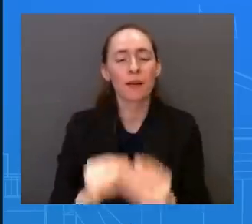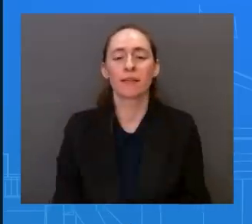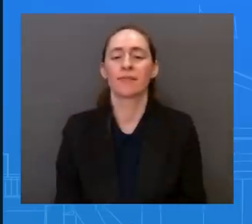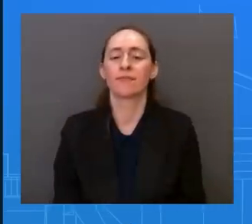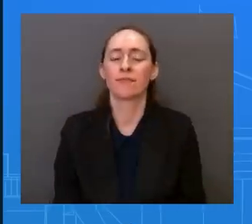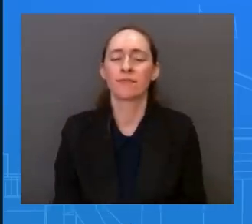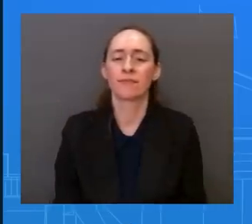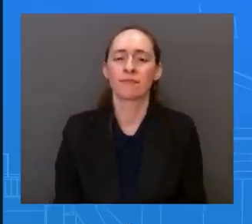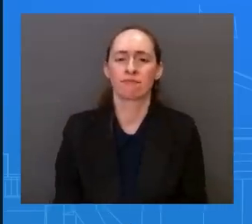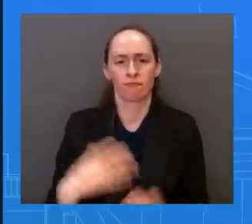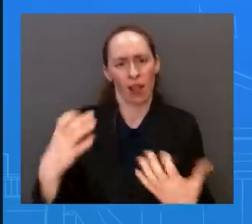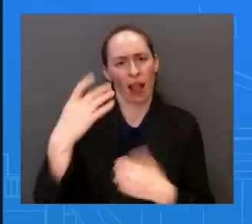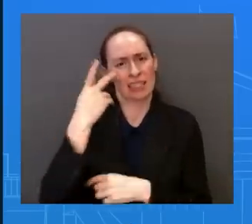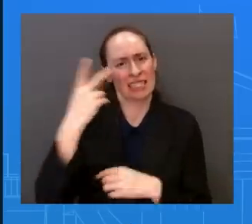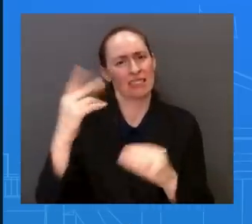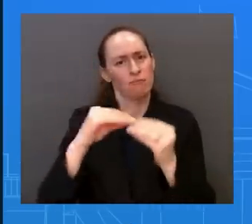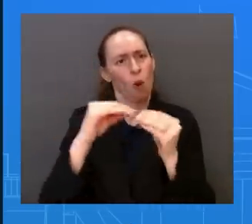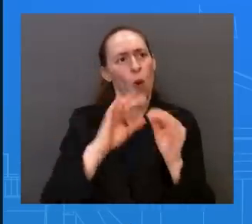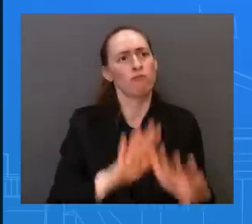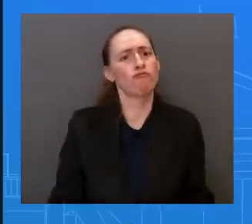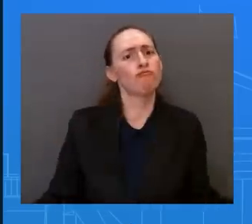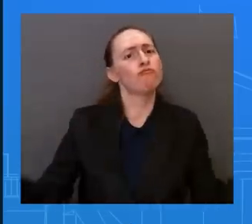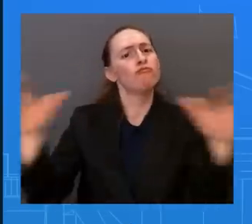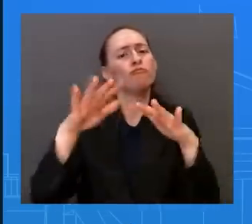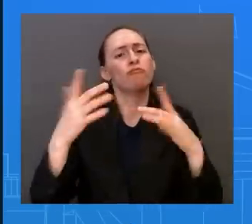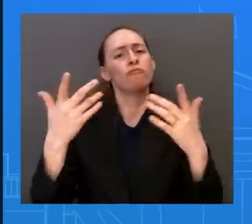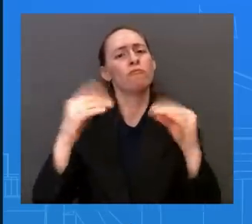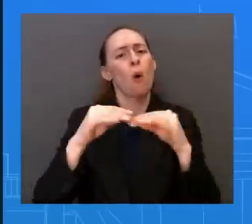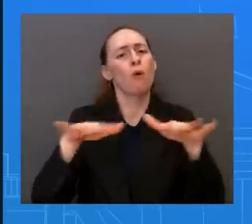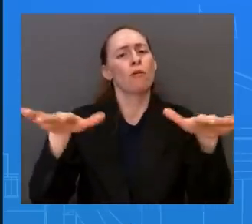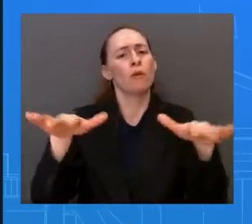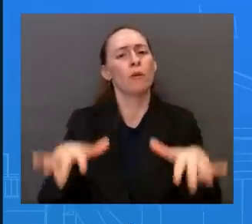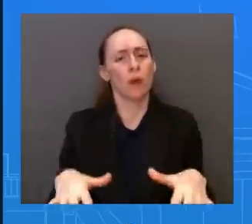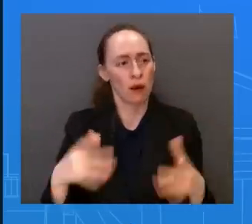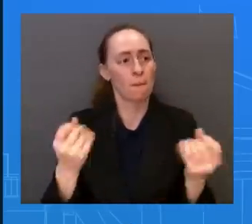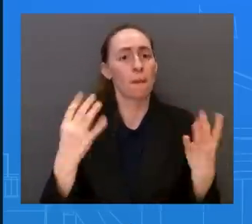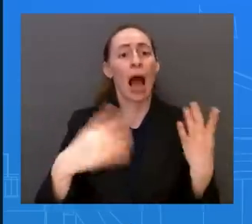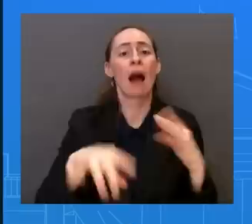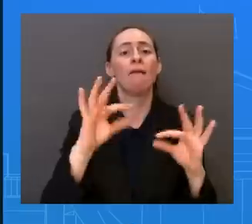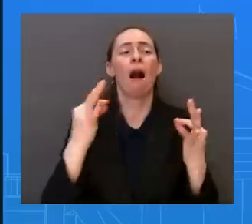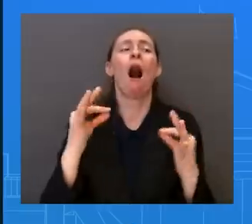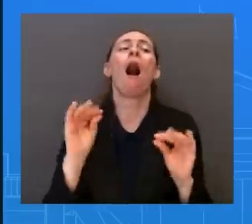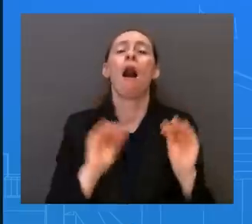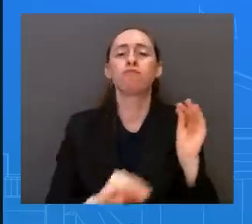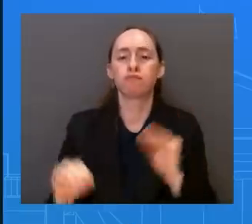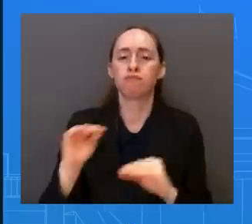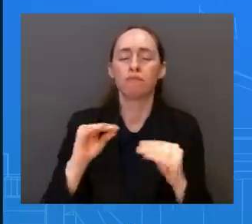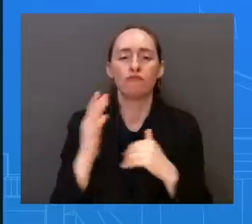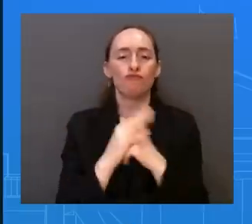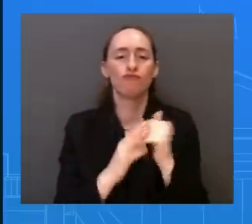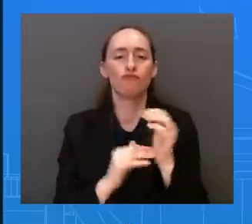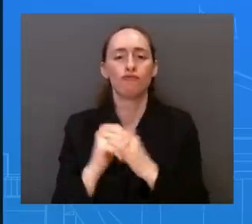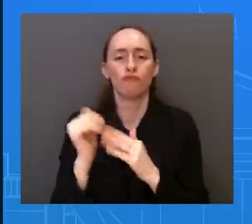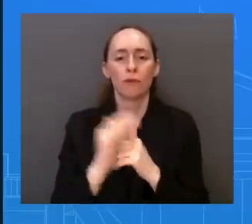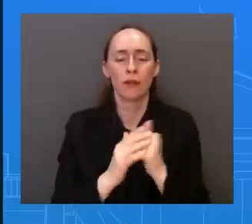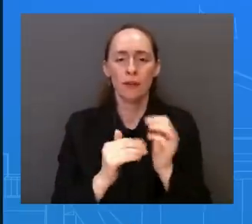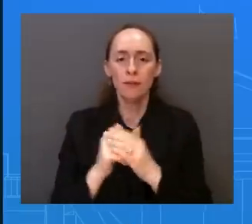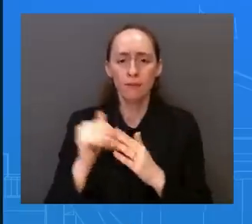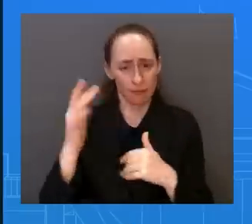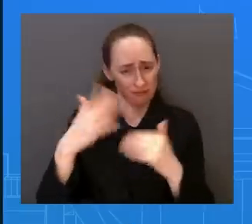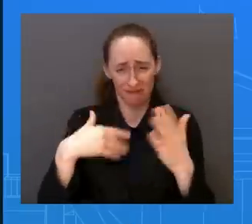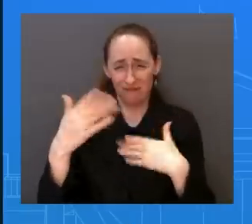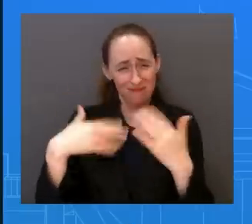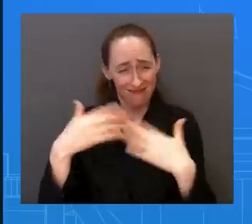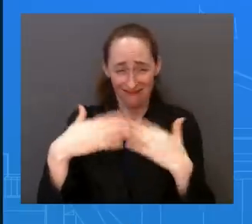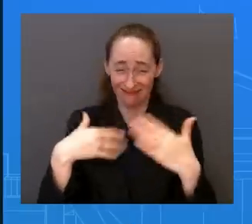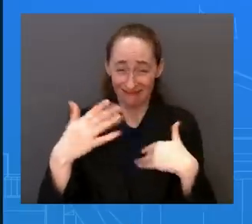families. Even as we've passed historic legislation that will invest in America and help bring economic opportunity